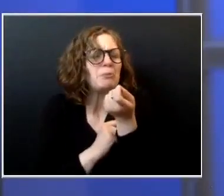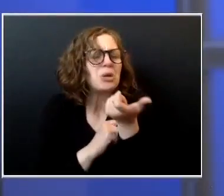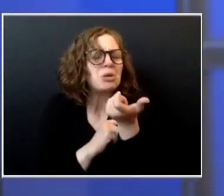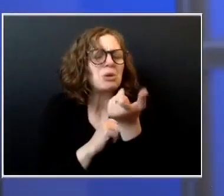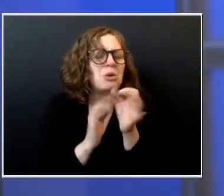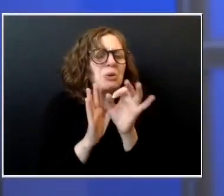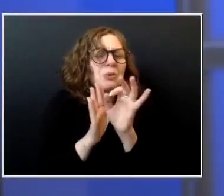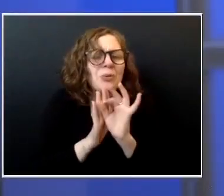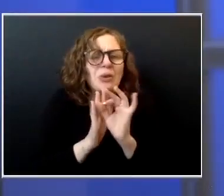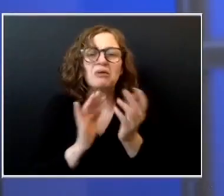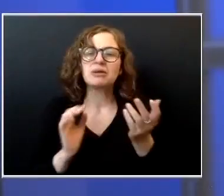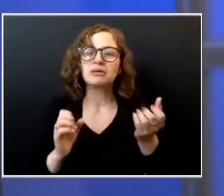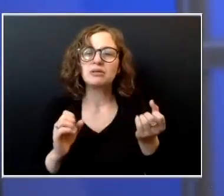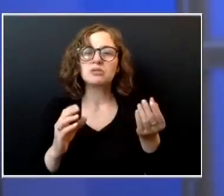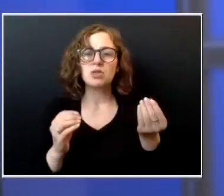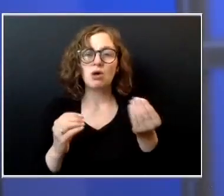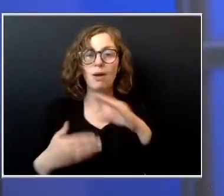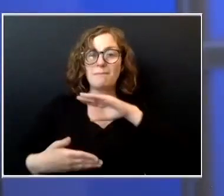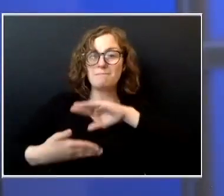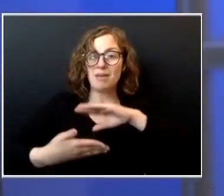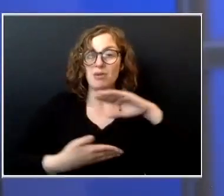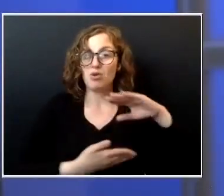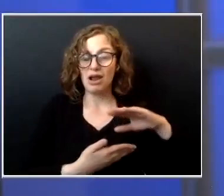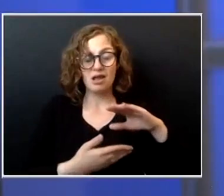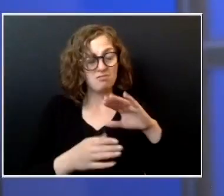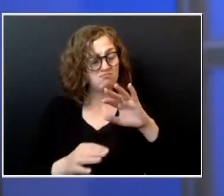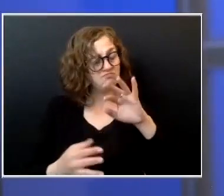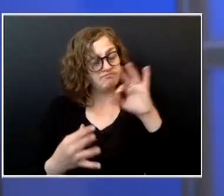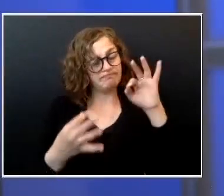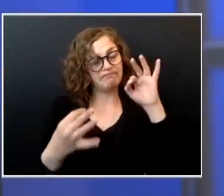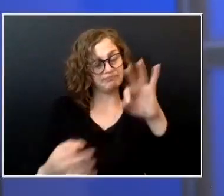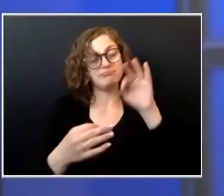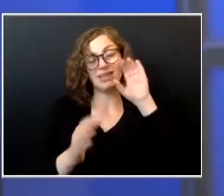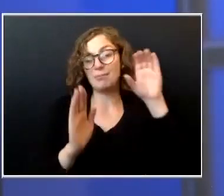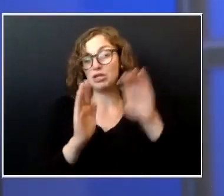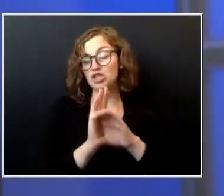So mammogram positioning and performance is incredibly